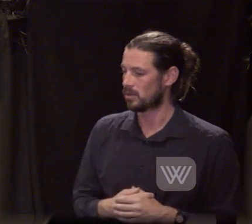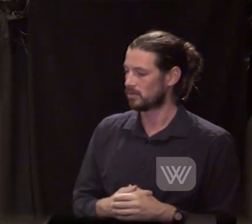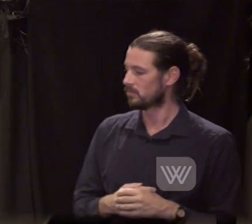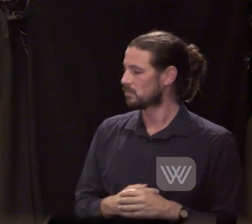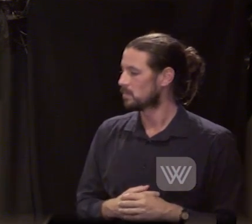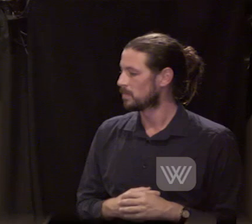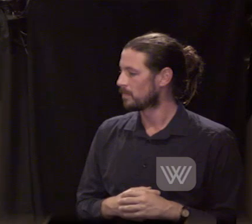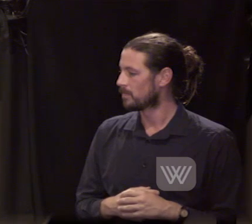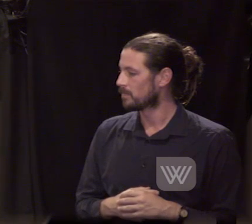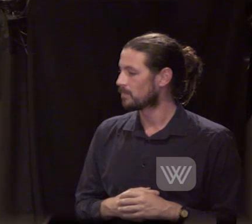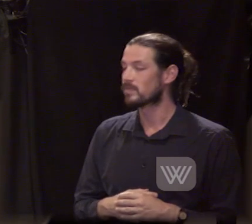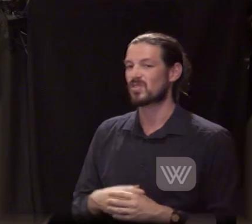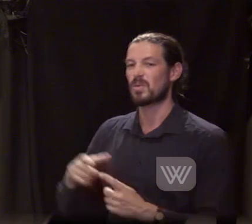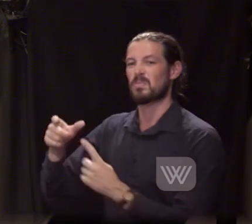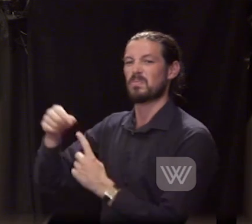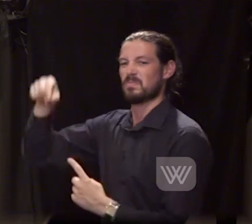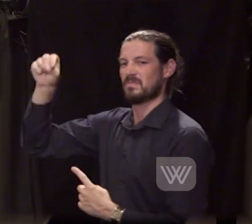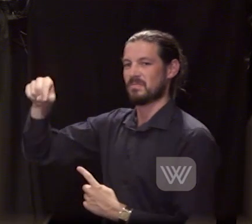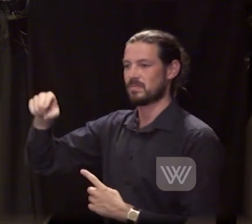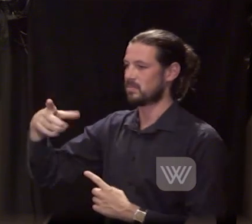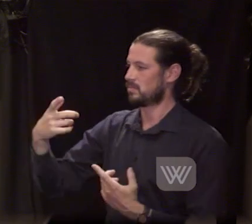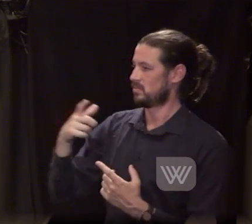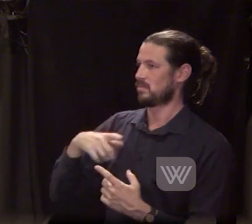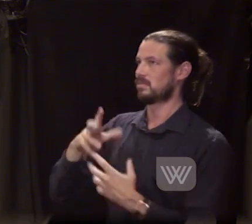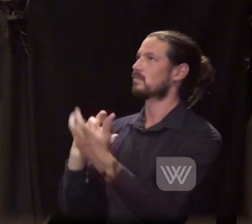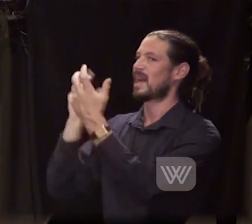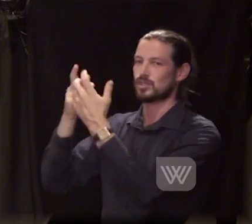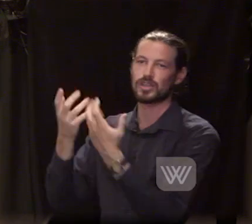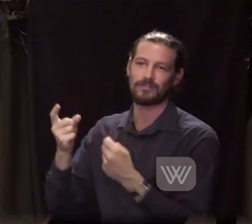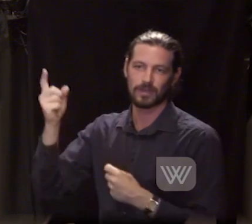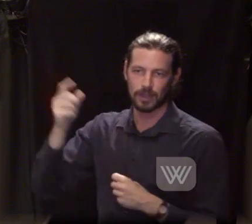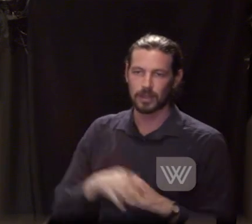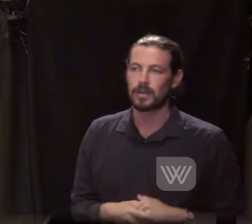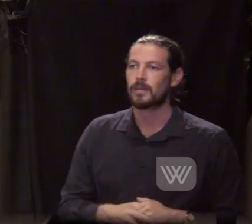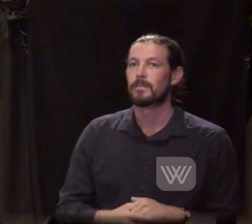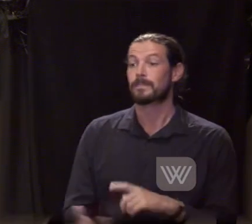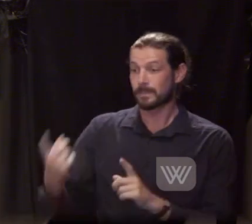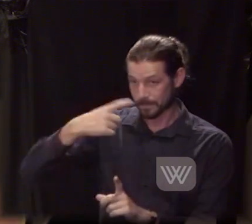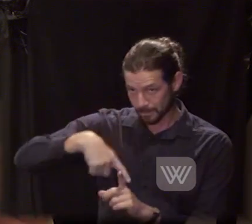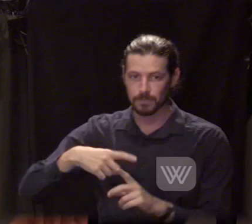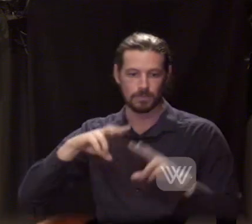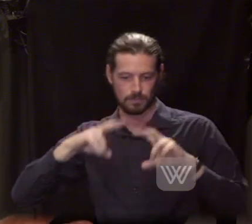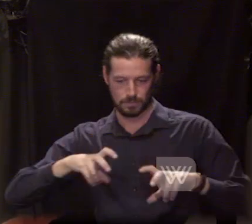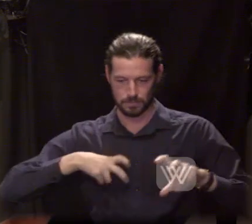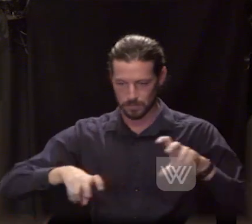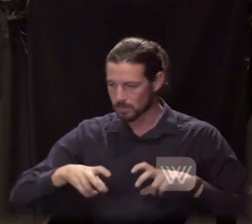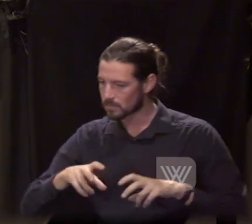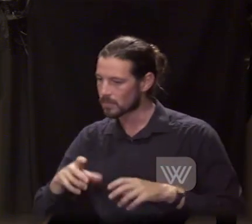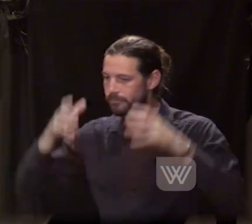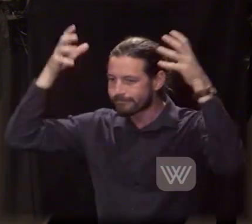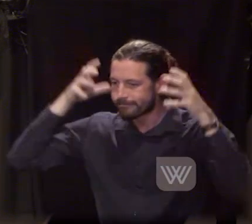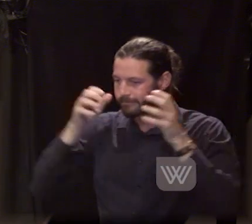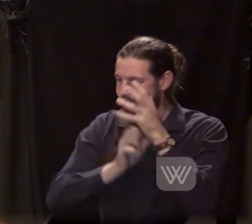so, yeah, it was chosen specifically because it looks a lot like that. And then a lot of the research tasks of going outside, learning about the